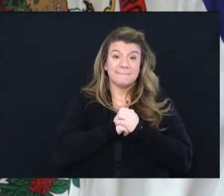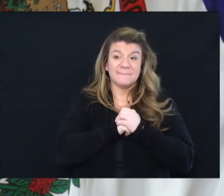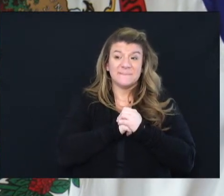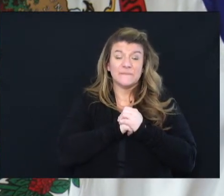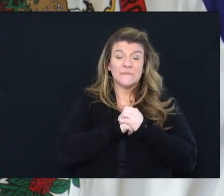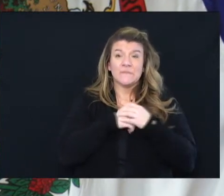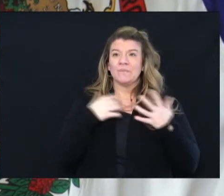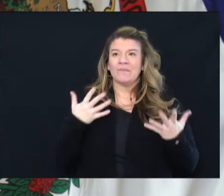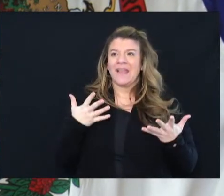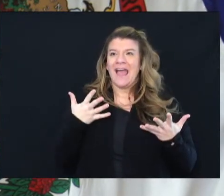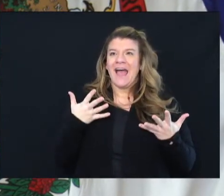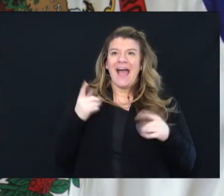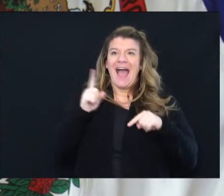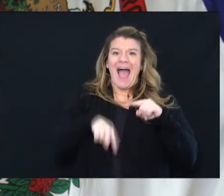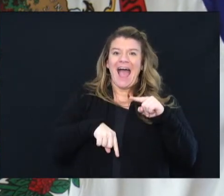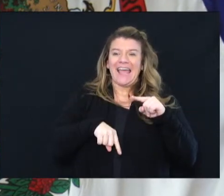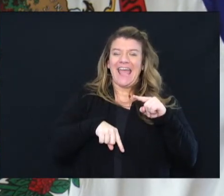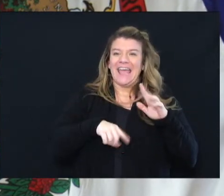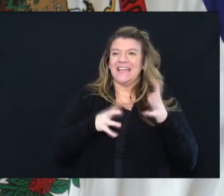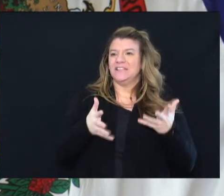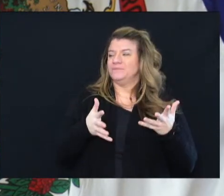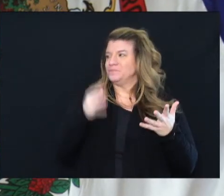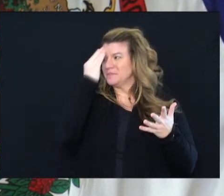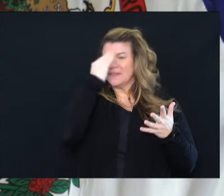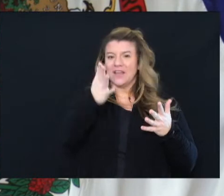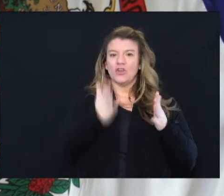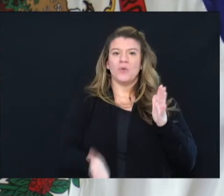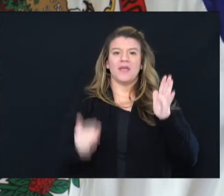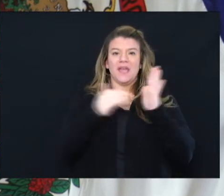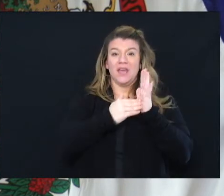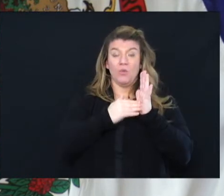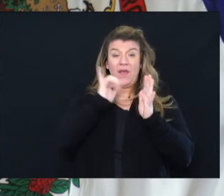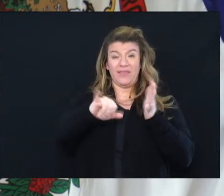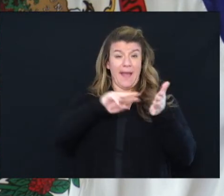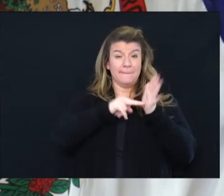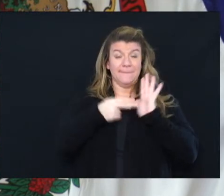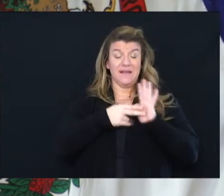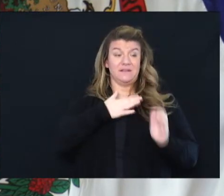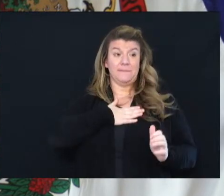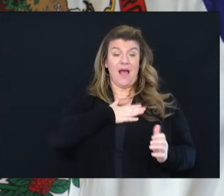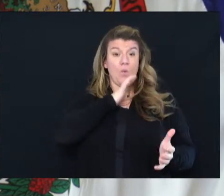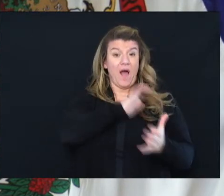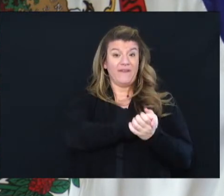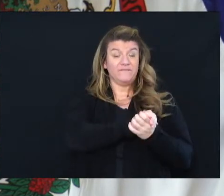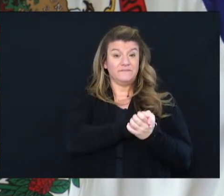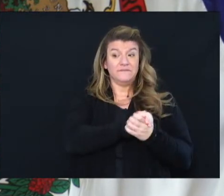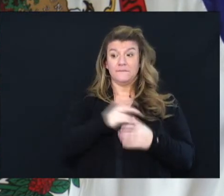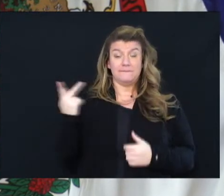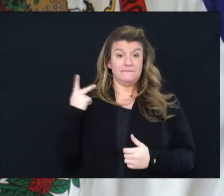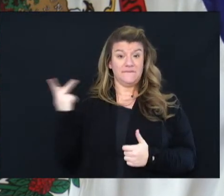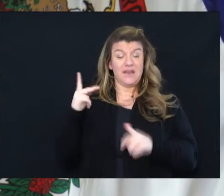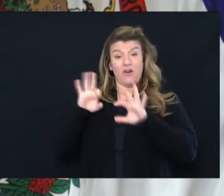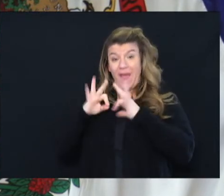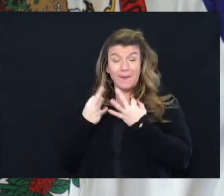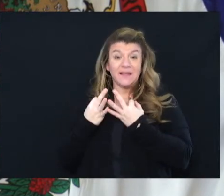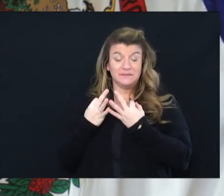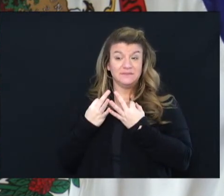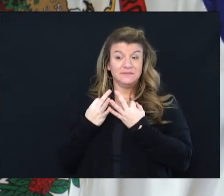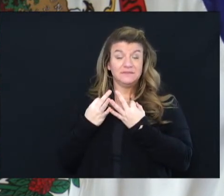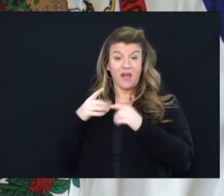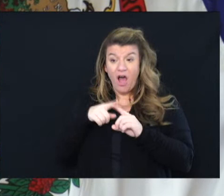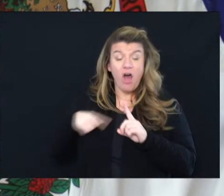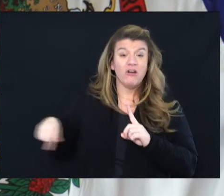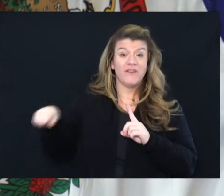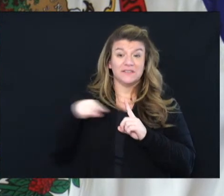I can't tell you again what it meant to my family, Kathy and I, and just all of us,